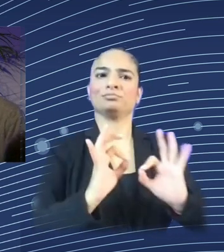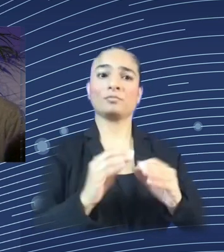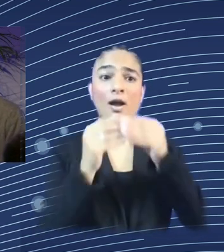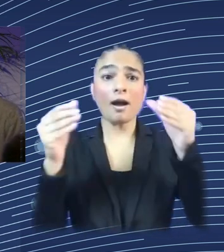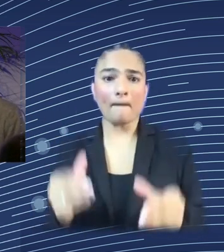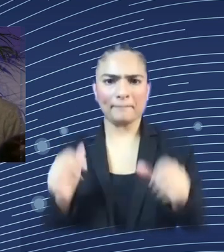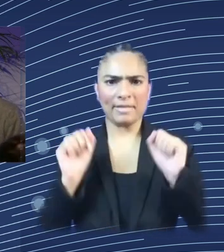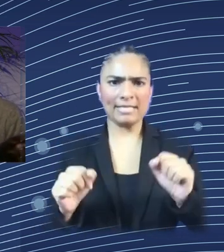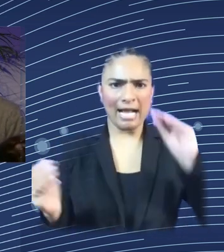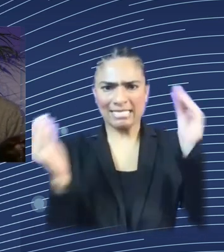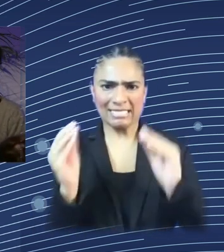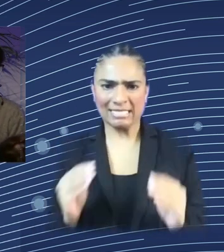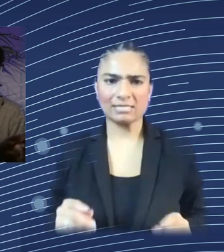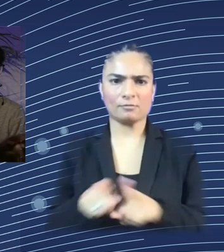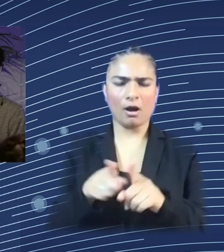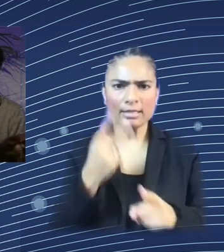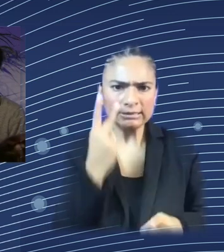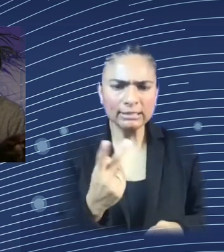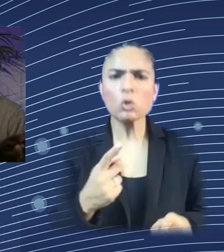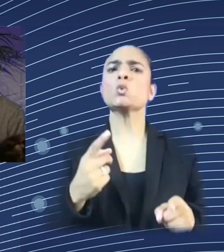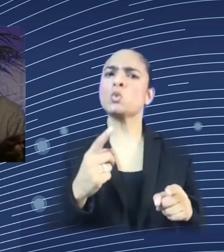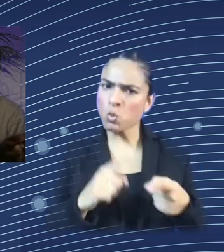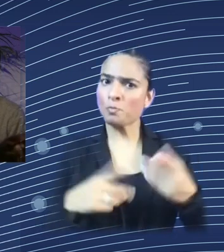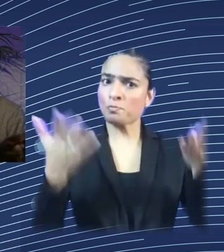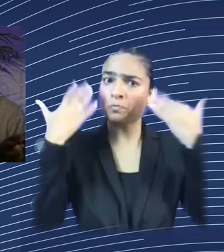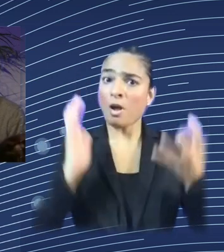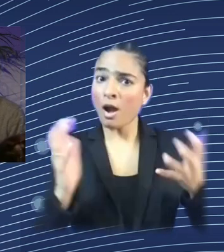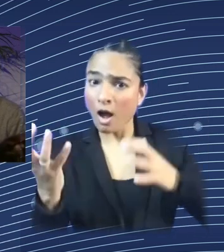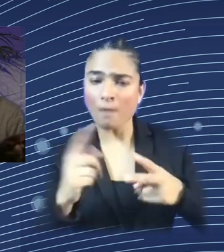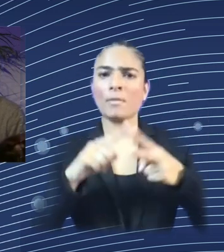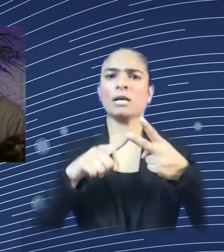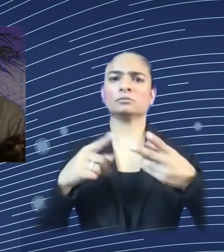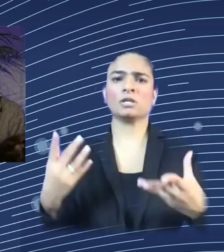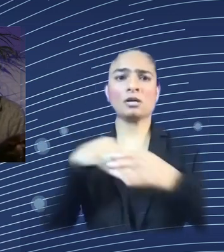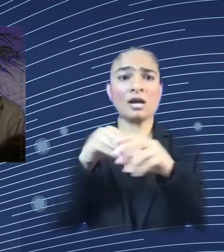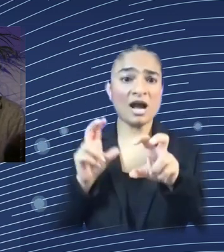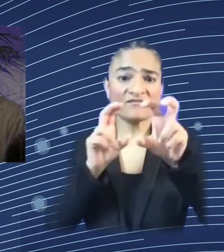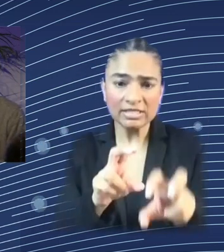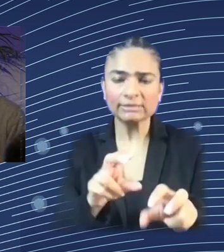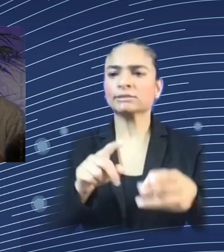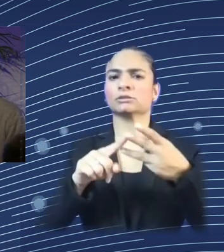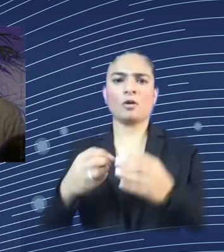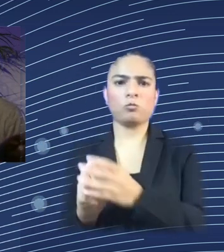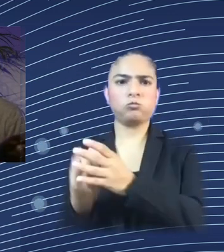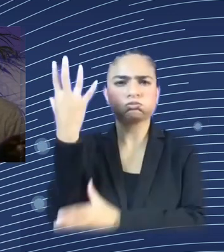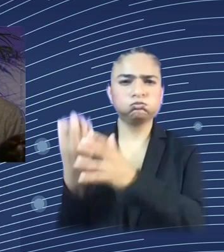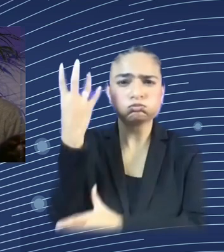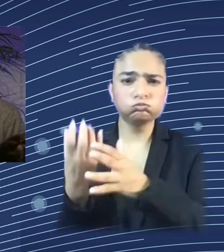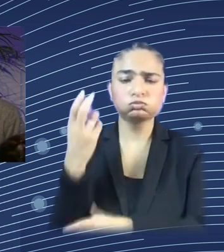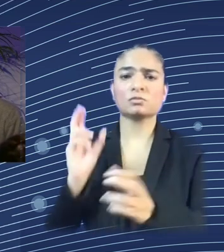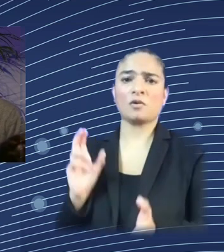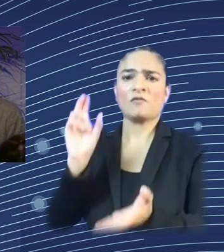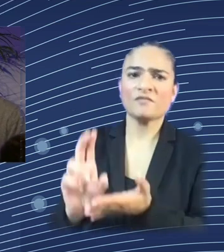environmentally and socially responsible companies to invest in. Even governments can use ESG data